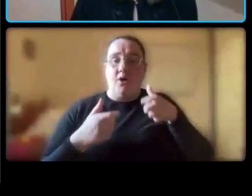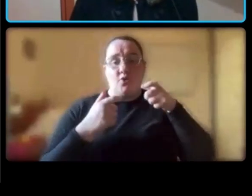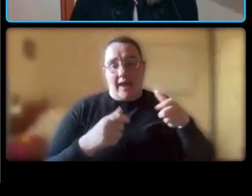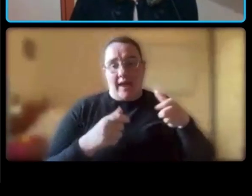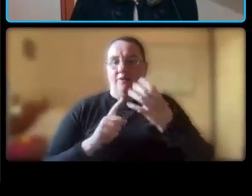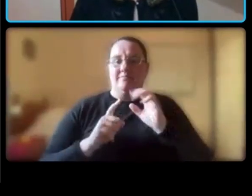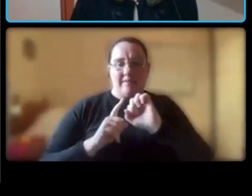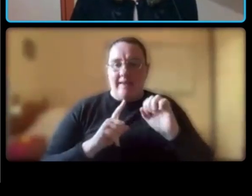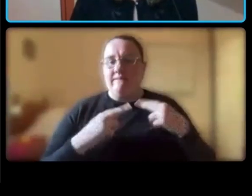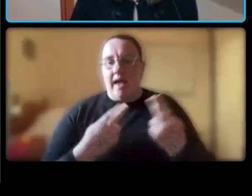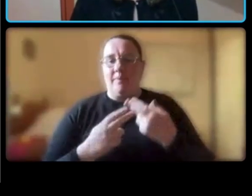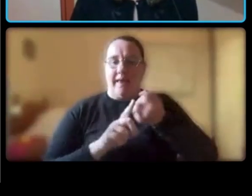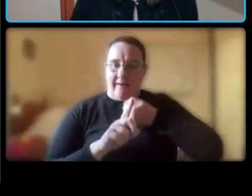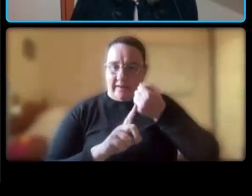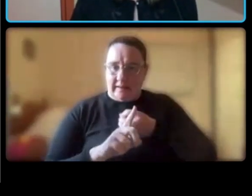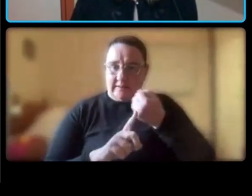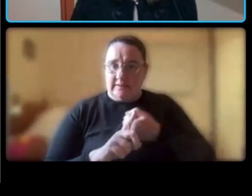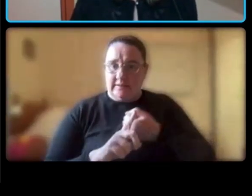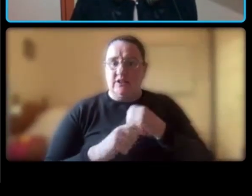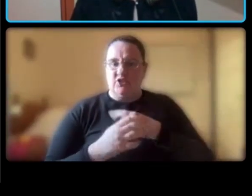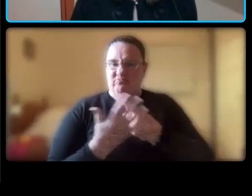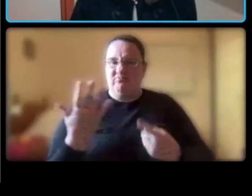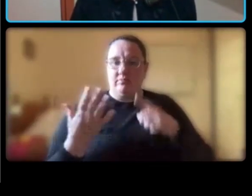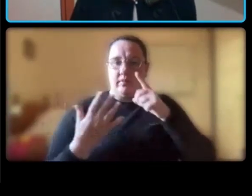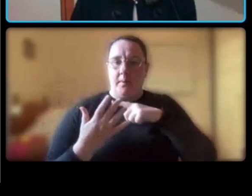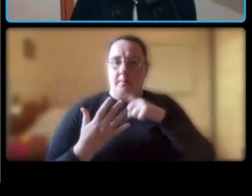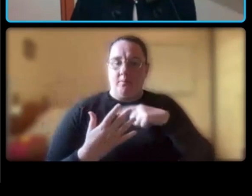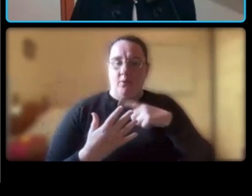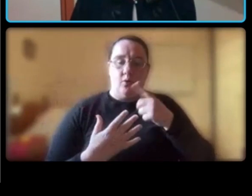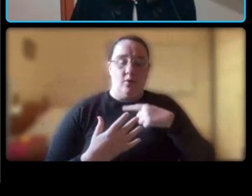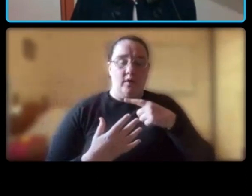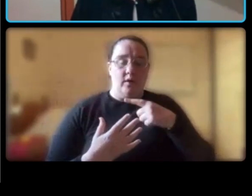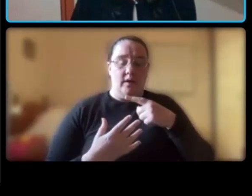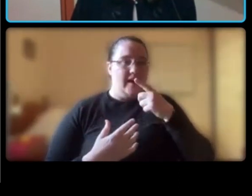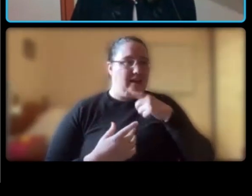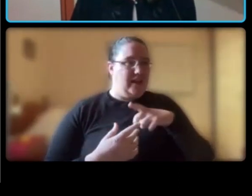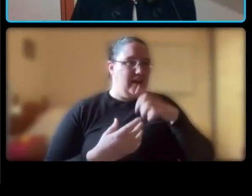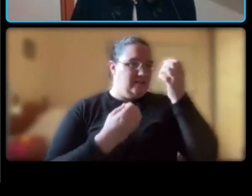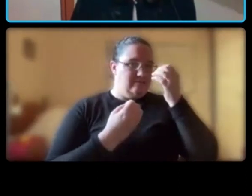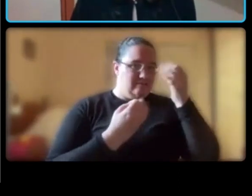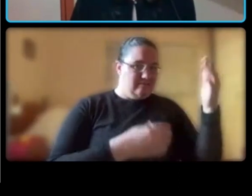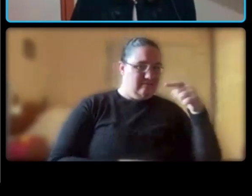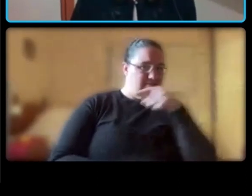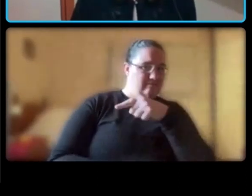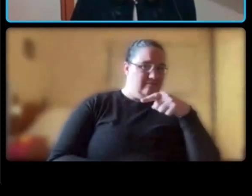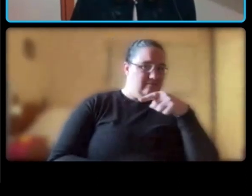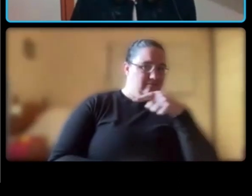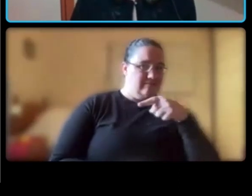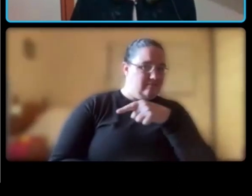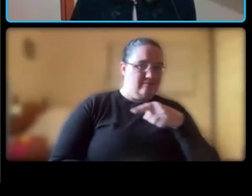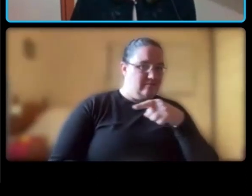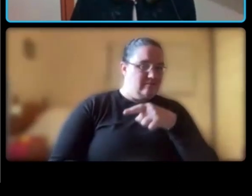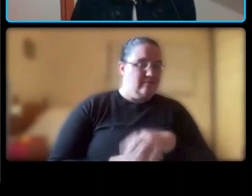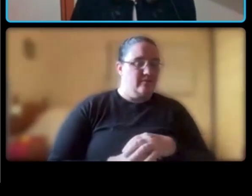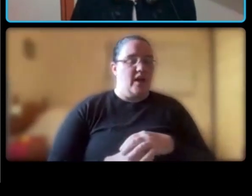advocates. And those people will be able to make disclosures to appropriate officials, which will include staff of the Aged Care